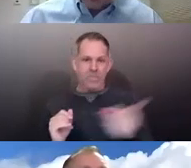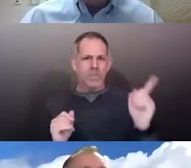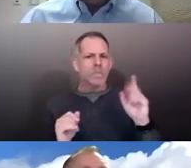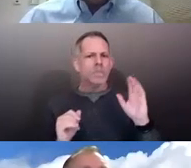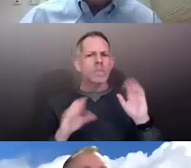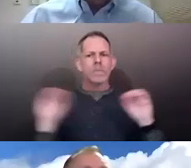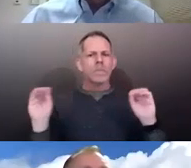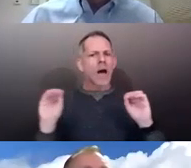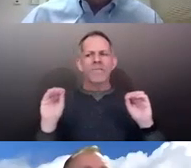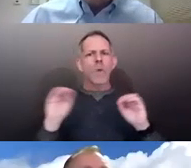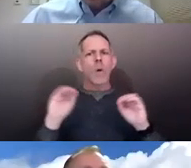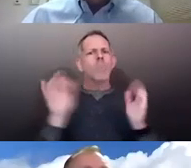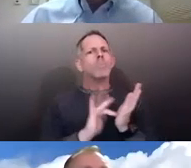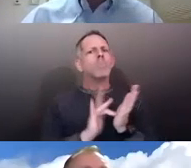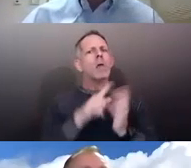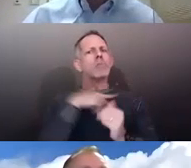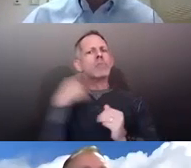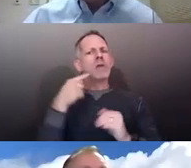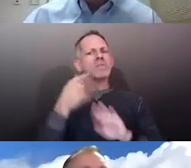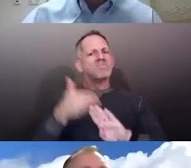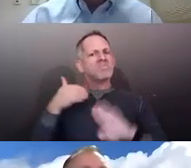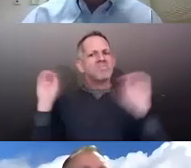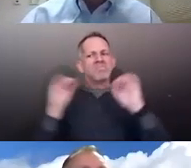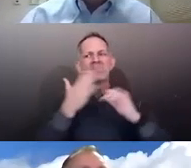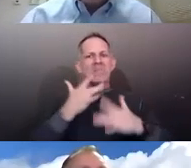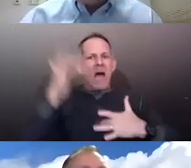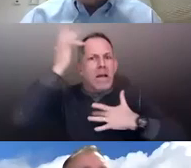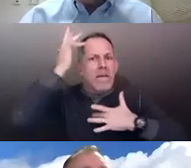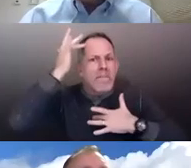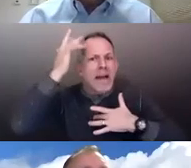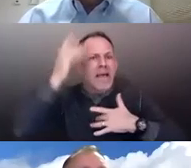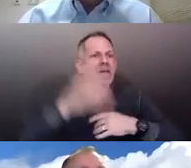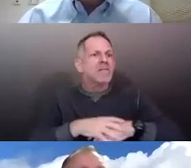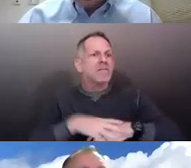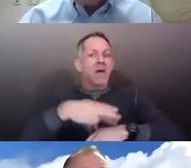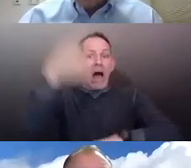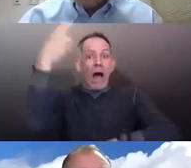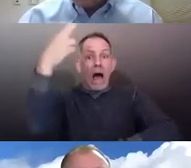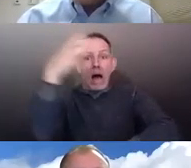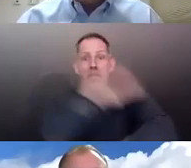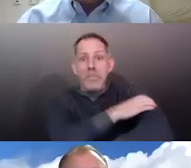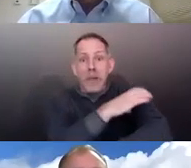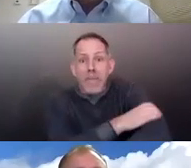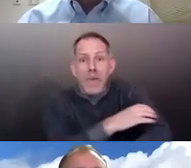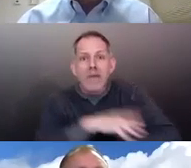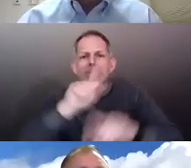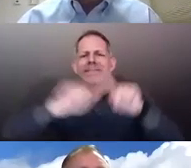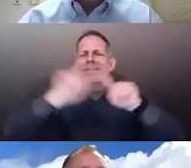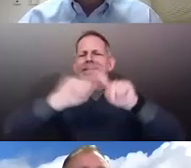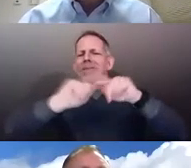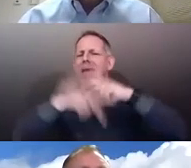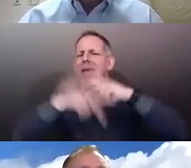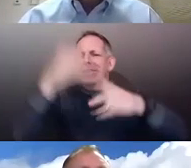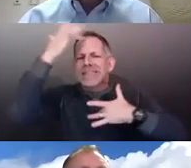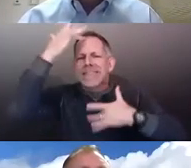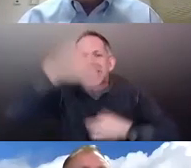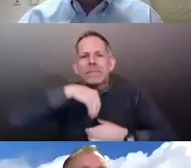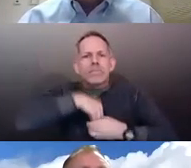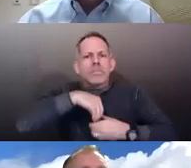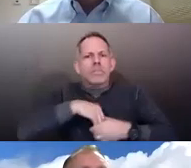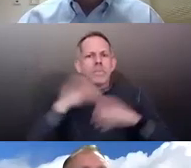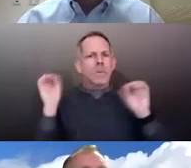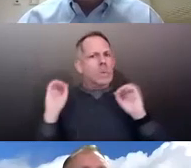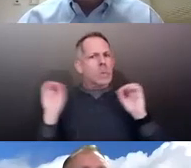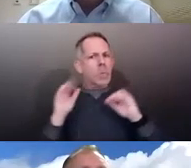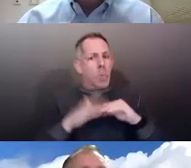the diabetes, hypertension, heart disease, lung disease, none of those, and they're not over 70. So keep that